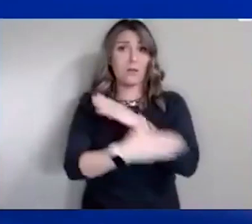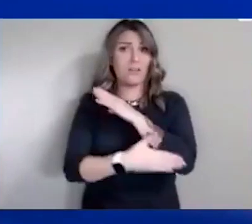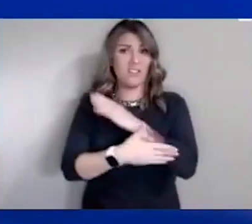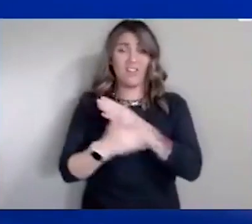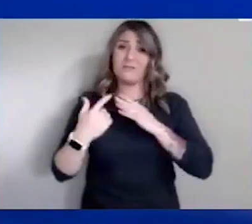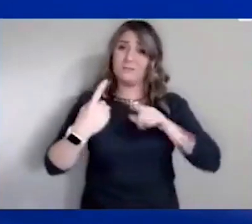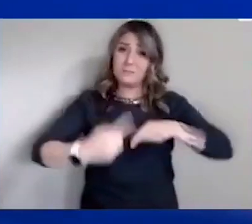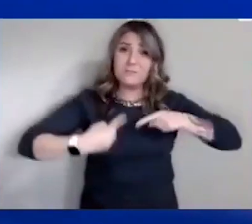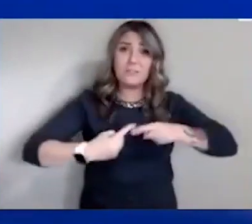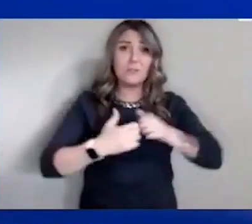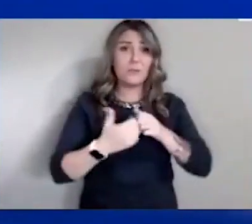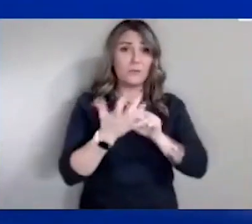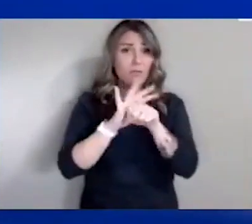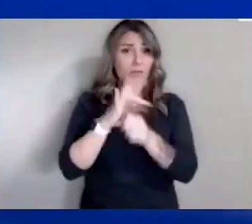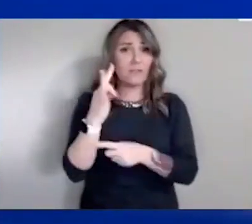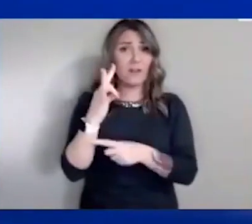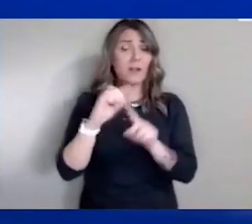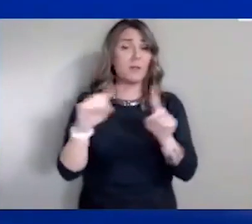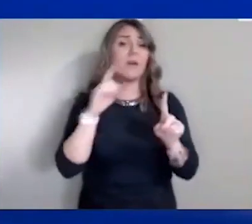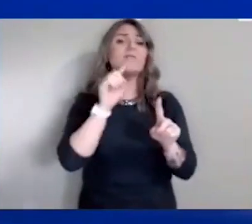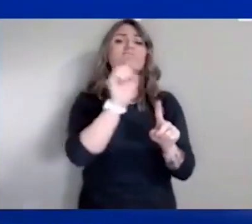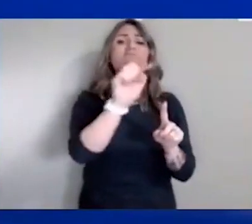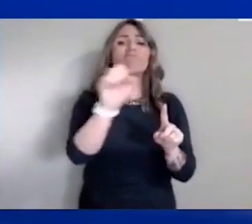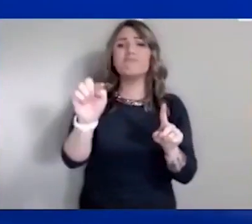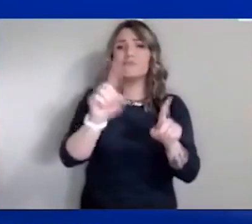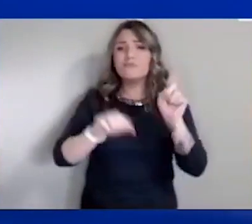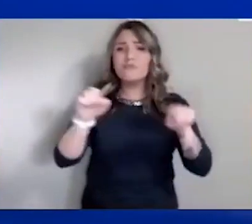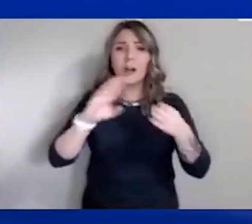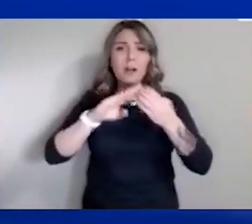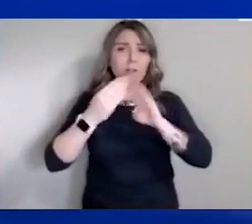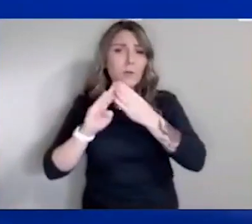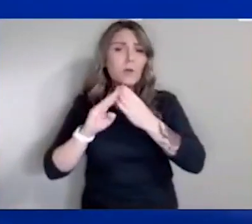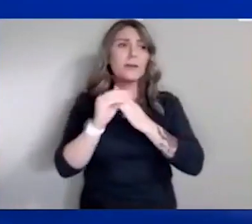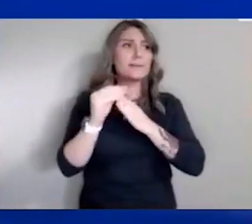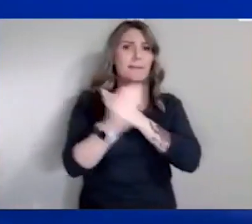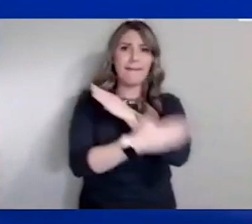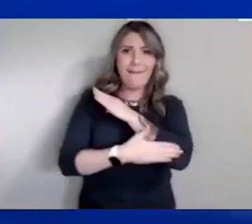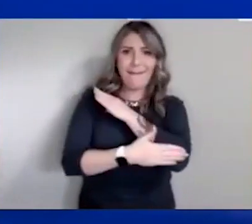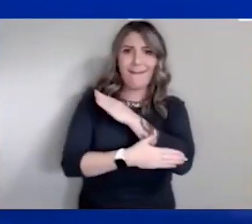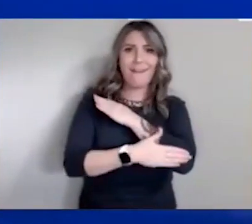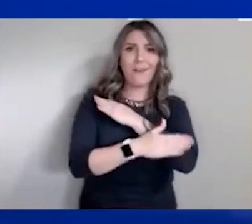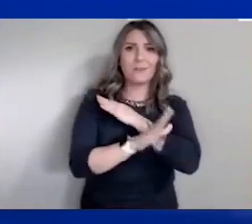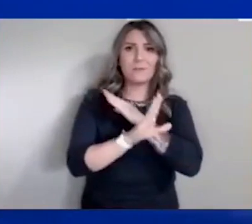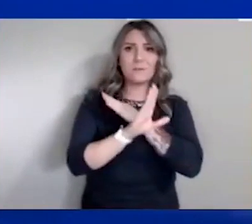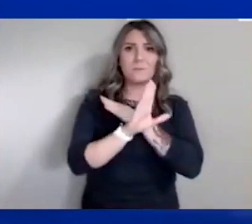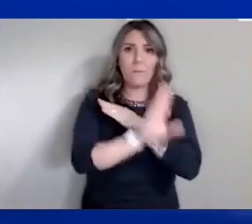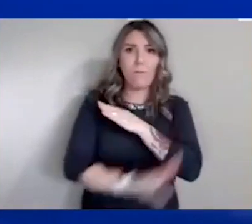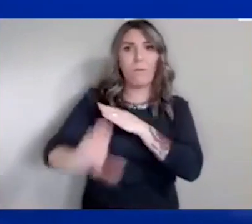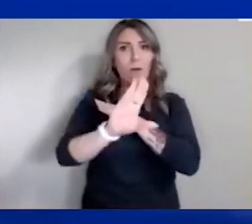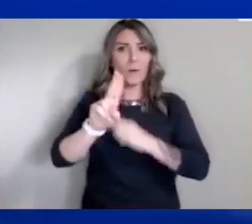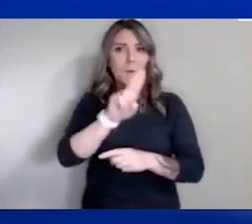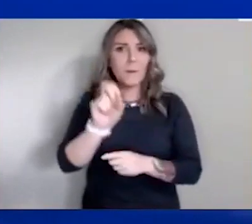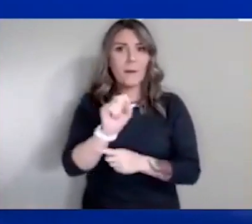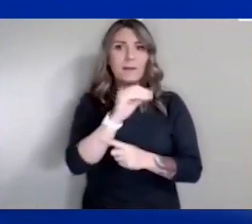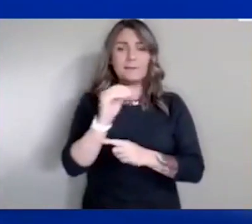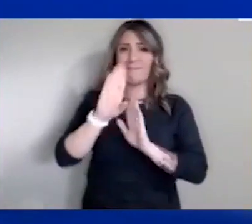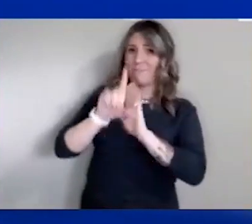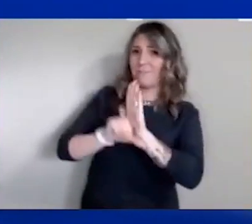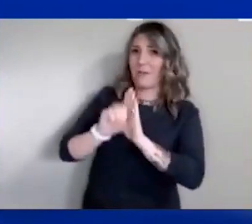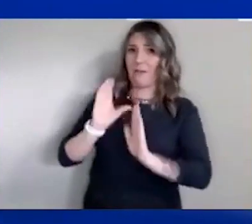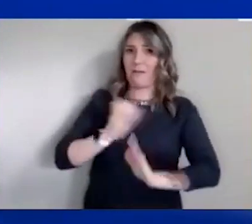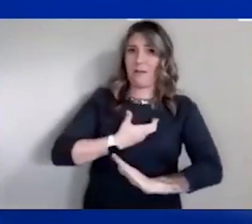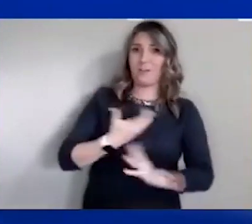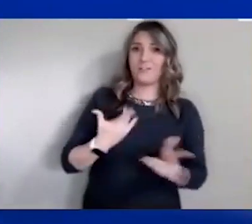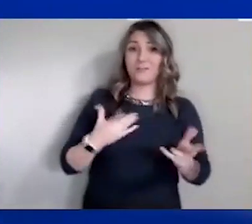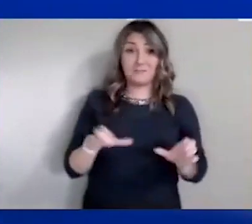but as you look across different communities and counties around the country, given our population demographic and what could have been, I think actually we did all right.